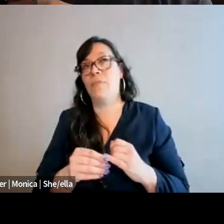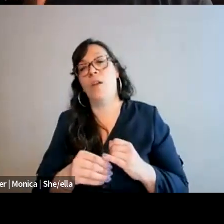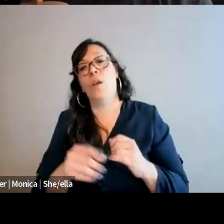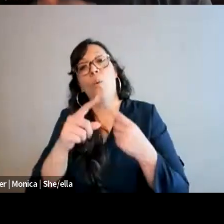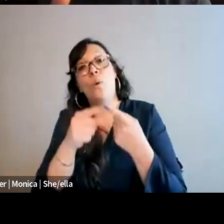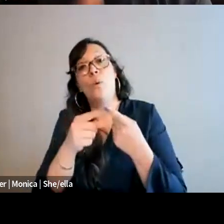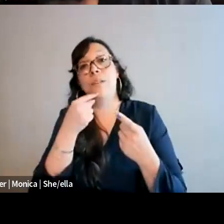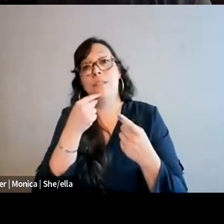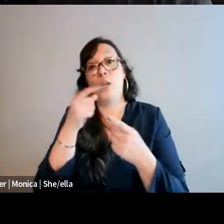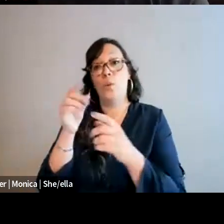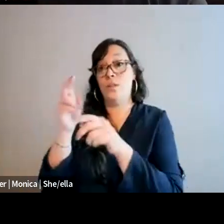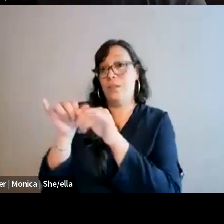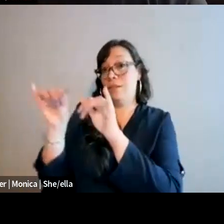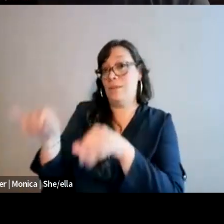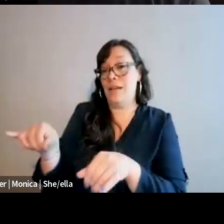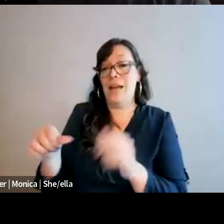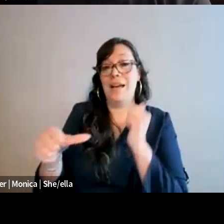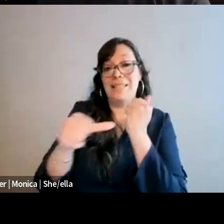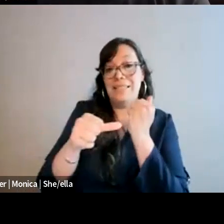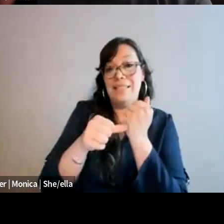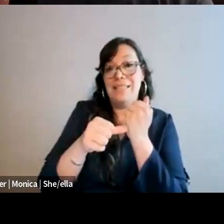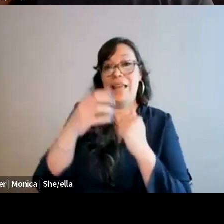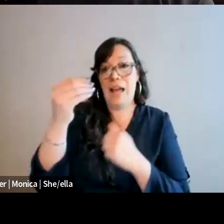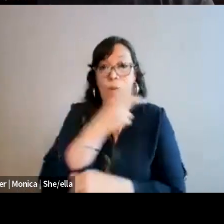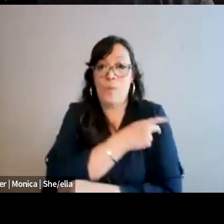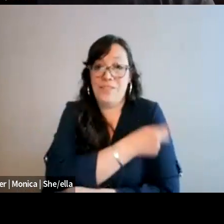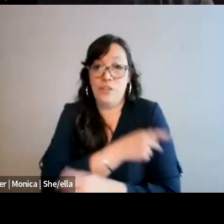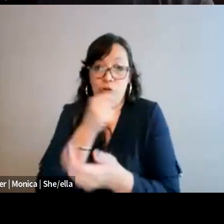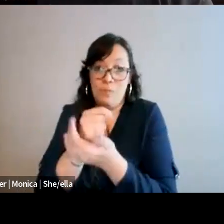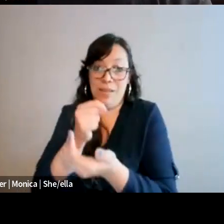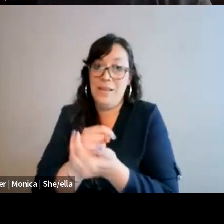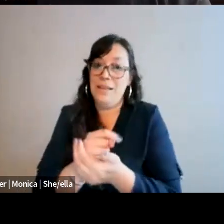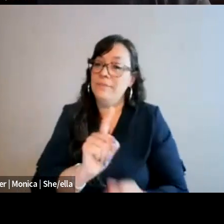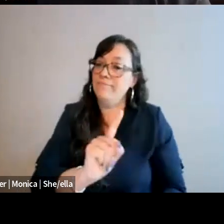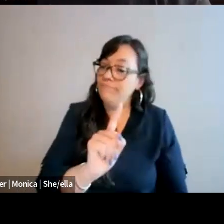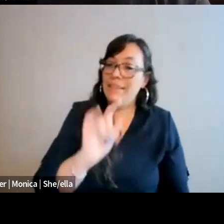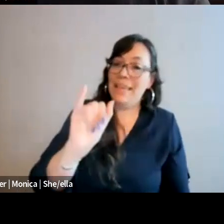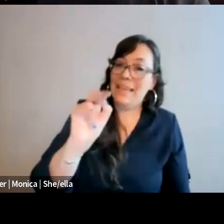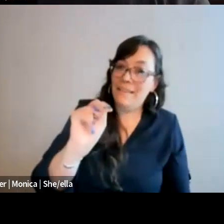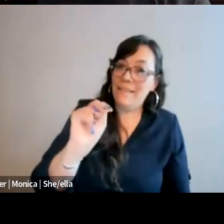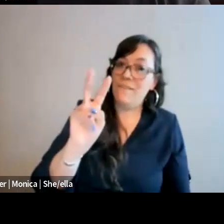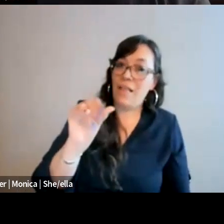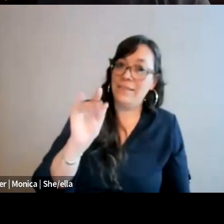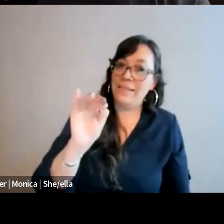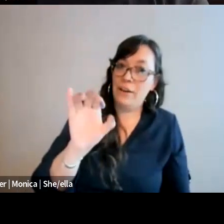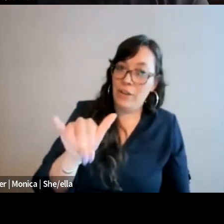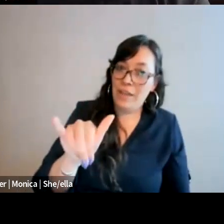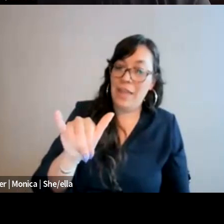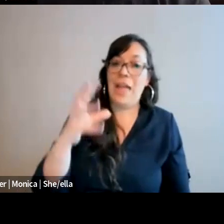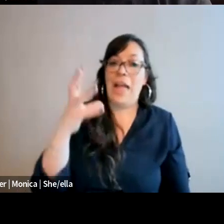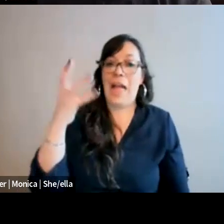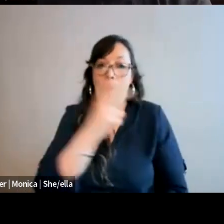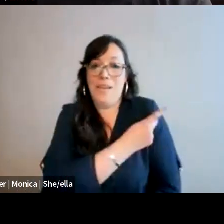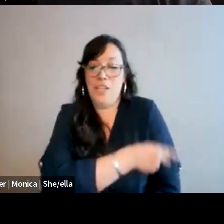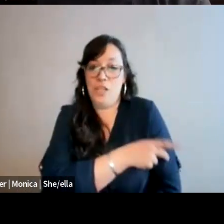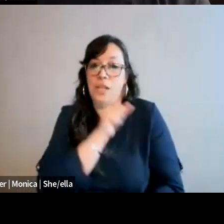term assisted outpatient treatment, correct them and say, actually, it's involuntary outpatient commitment. You know, when they use the term